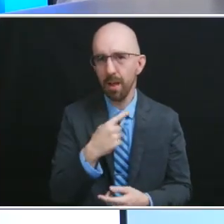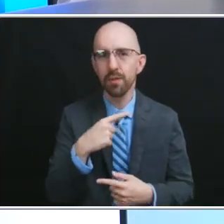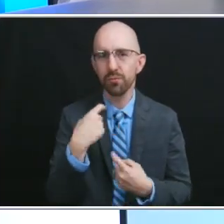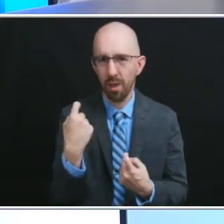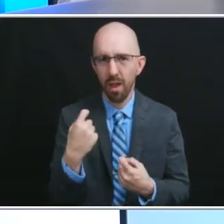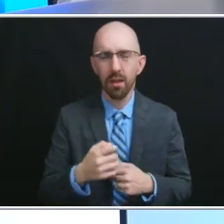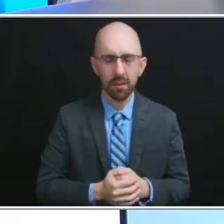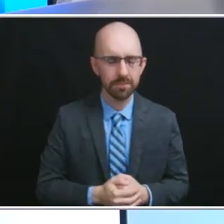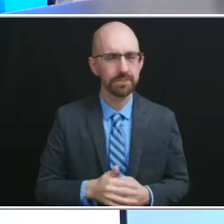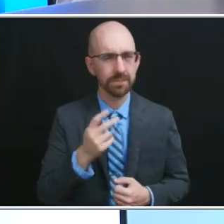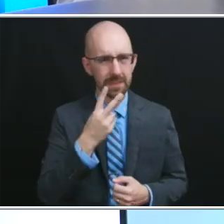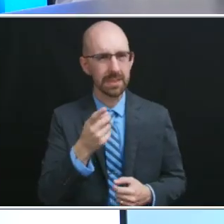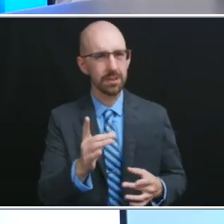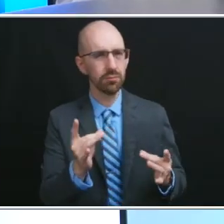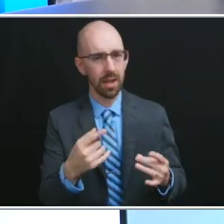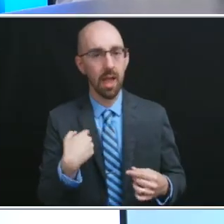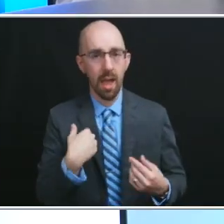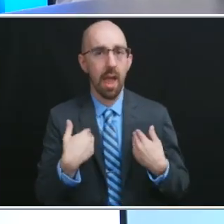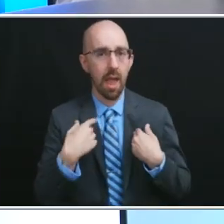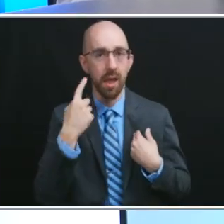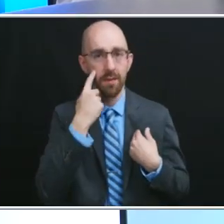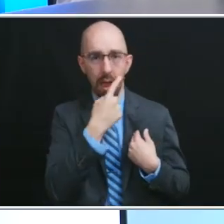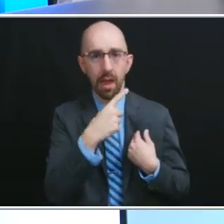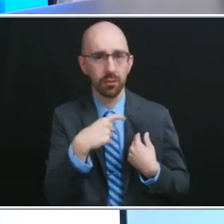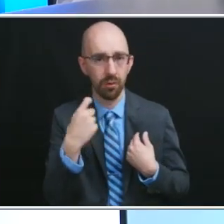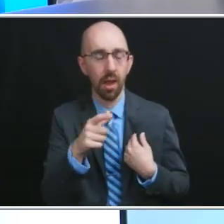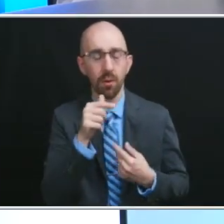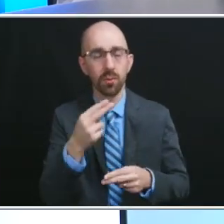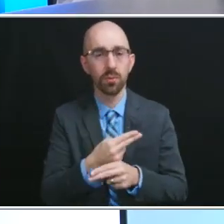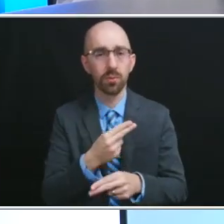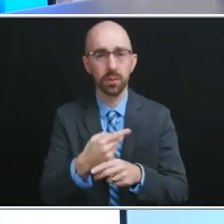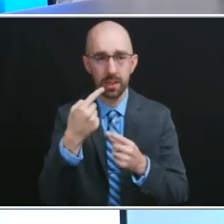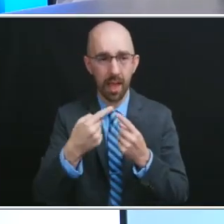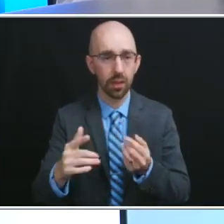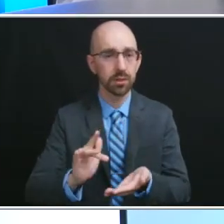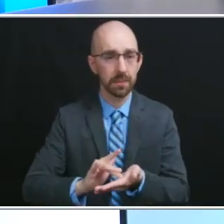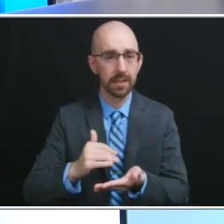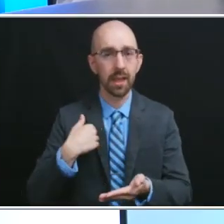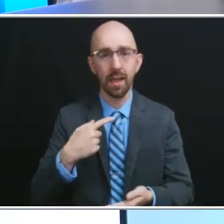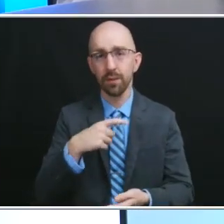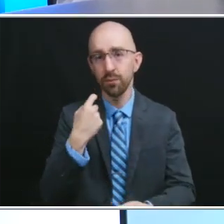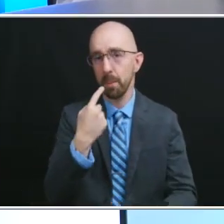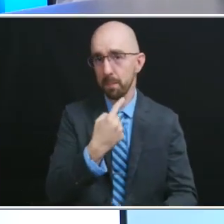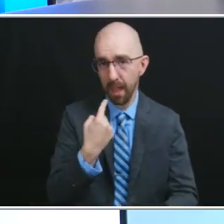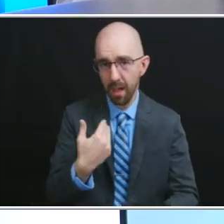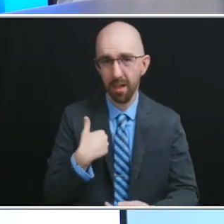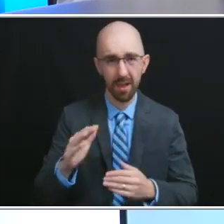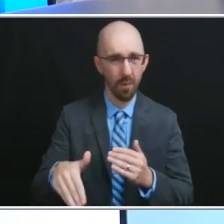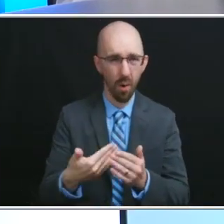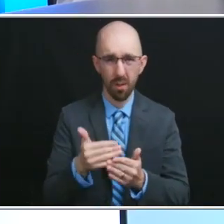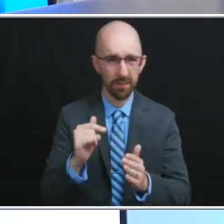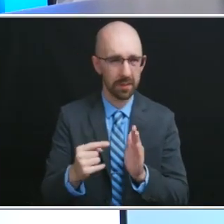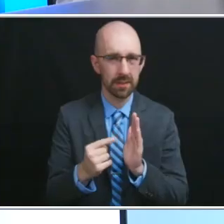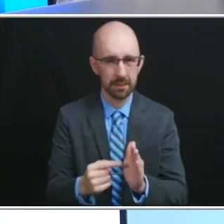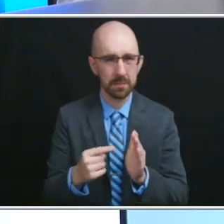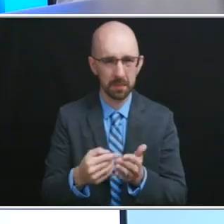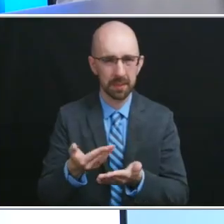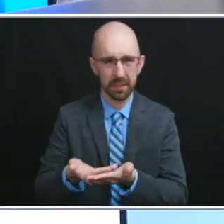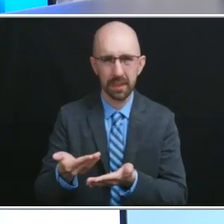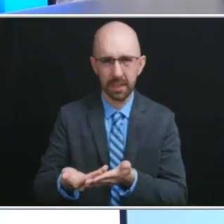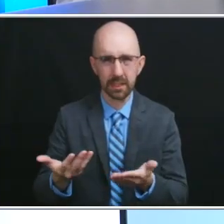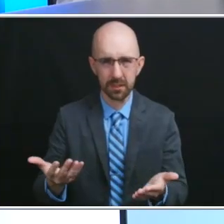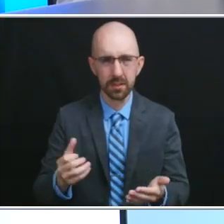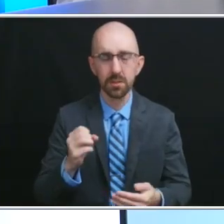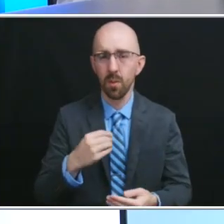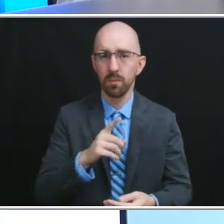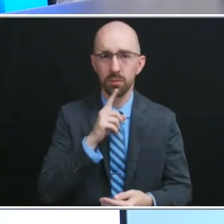because, like, I have dry eye, and a lot of people who take allergy medicine, I mean, you have dry mouth, you start having all of these symptoms and things. Right. So I'm sure you're